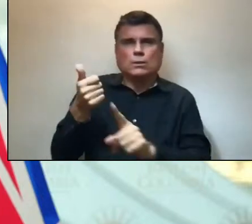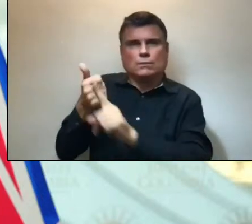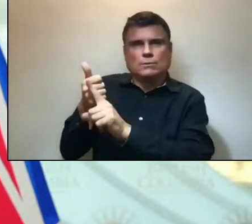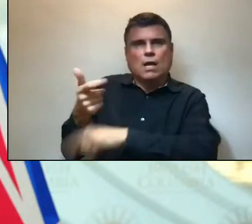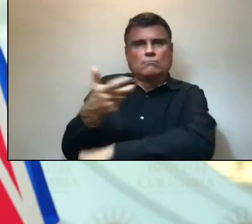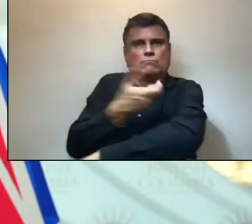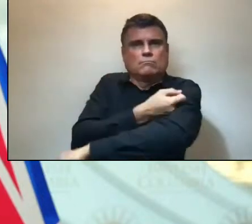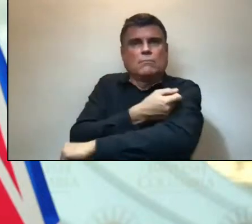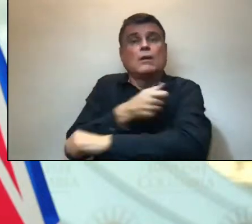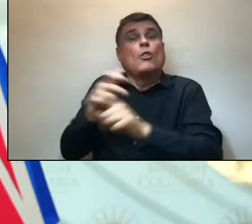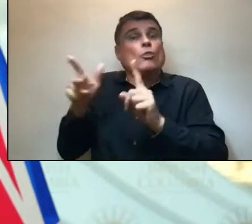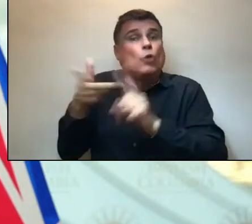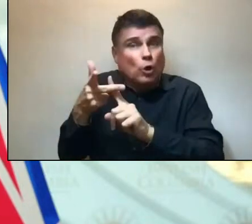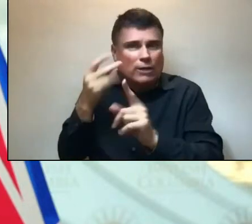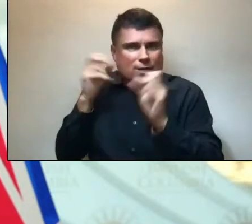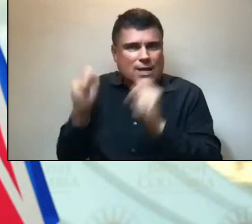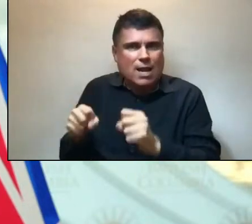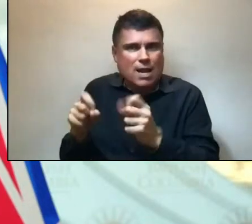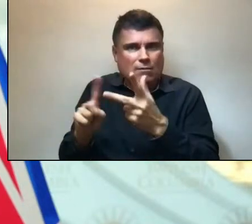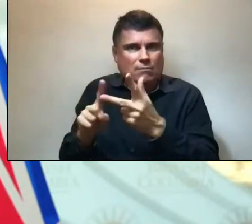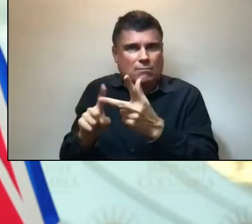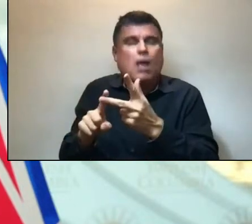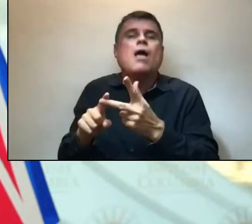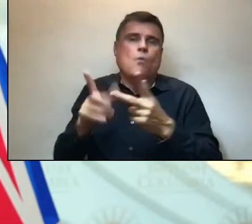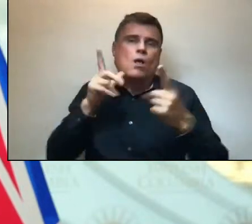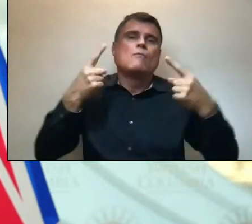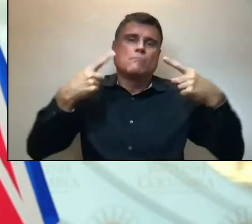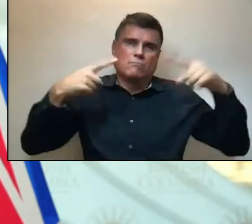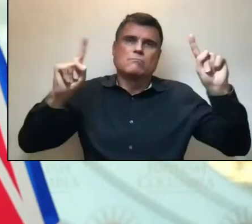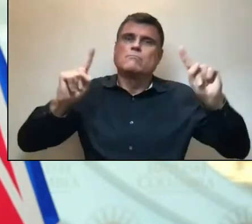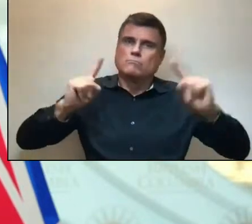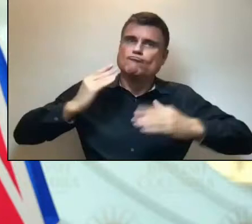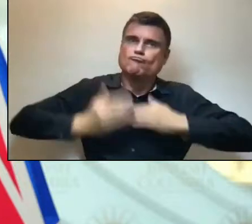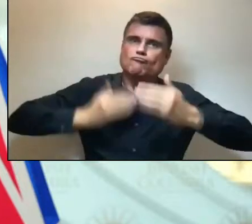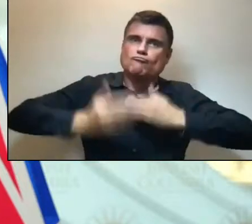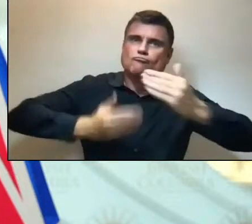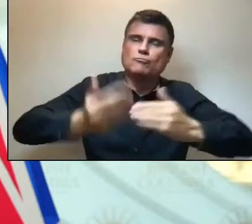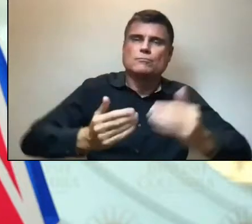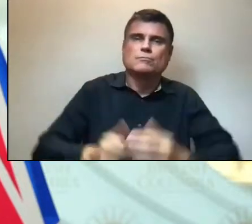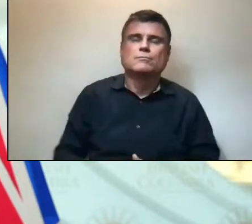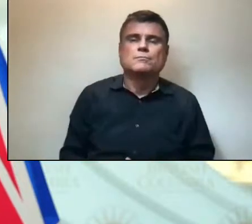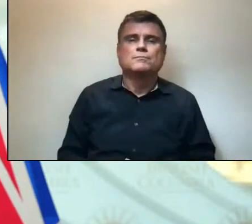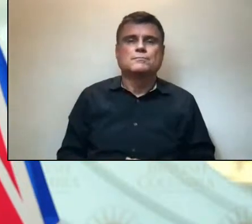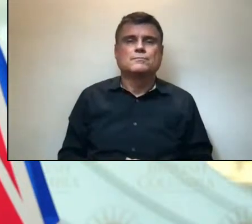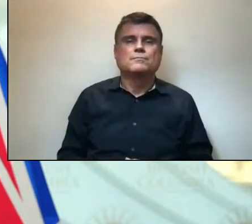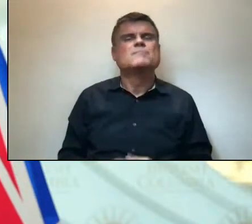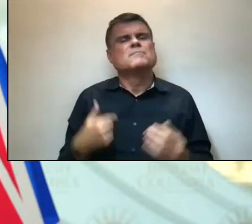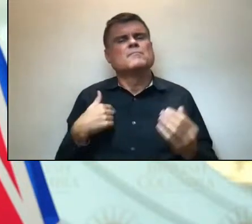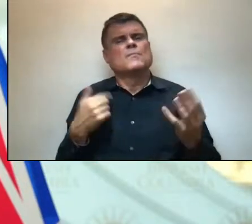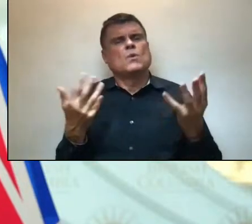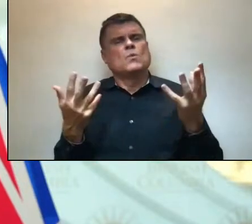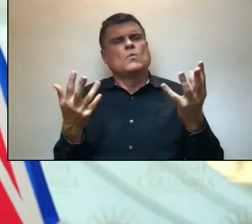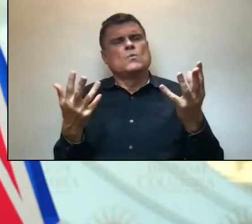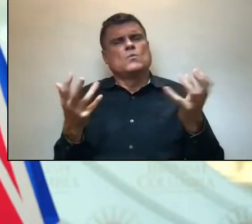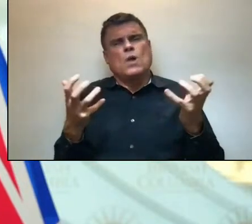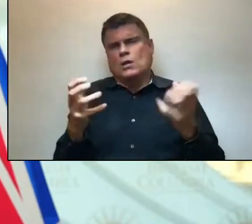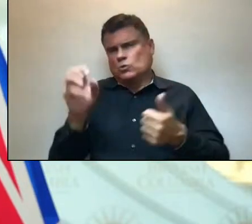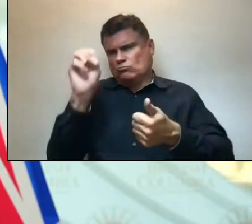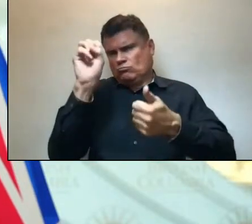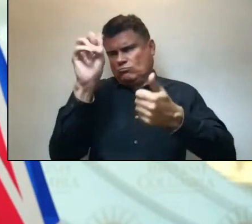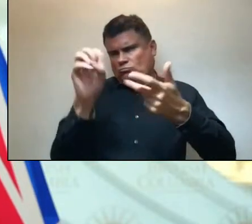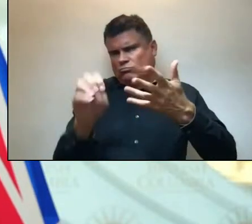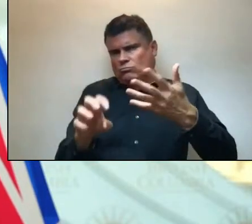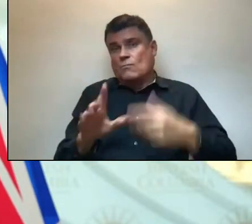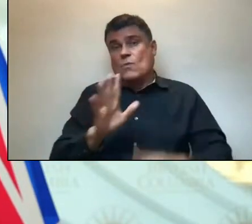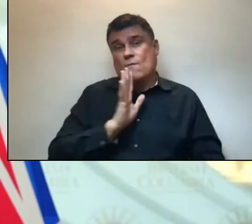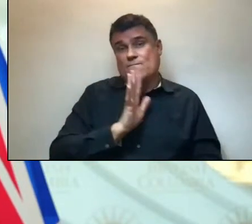successful effort to date. I wanted to note as well on the 5 to 11